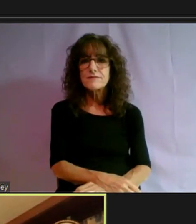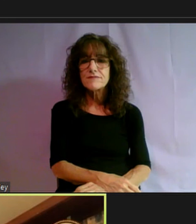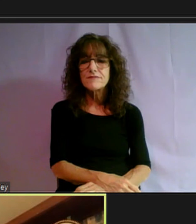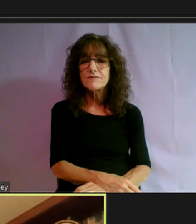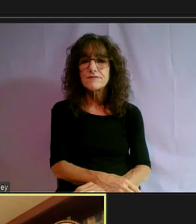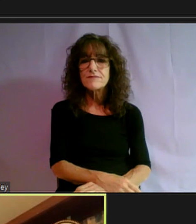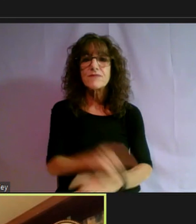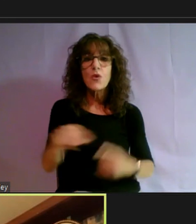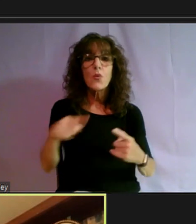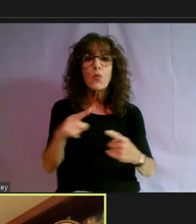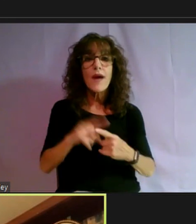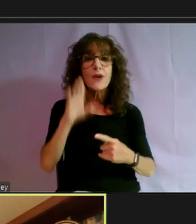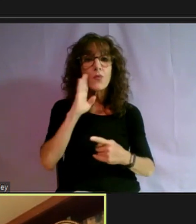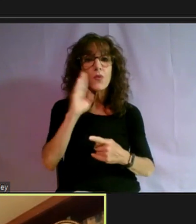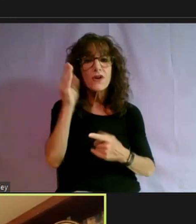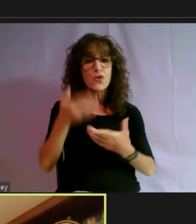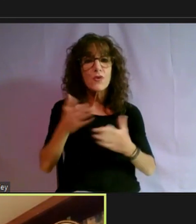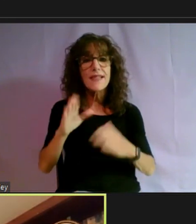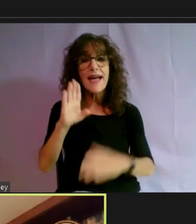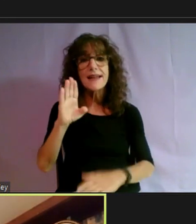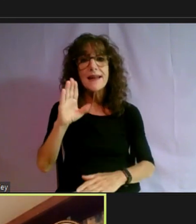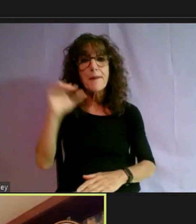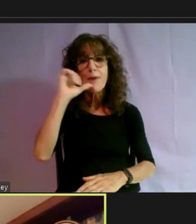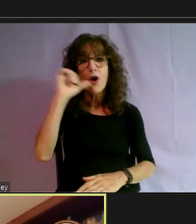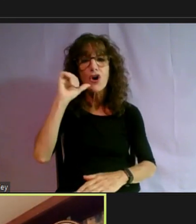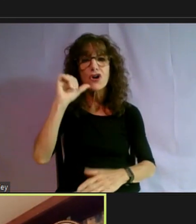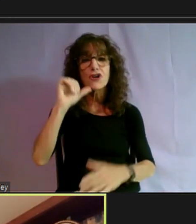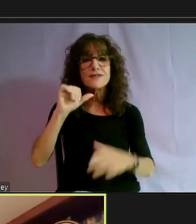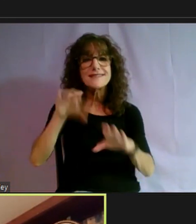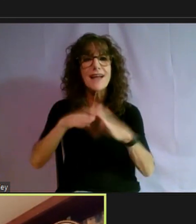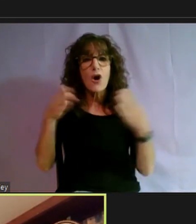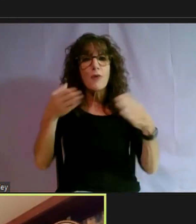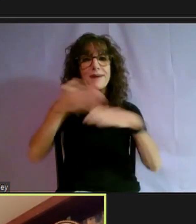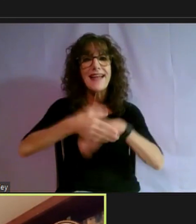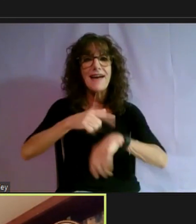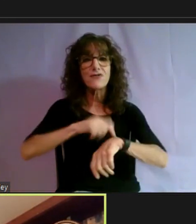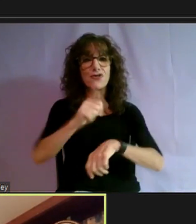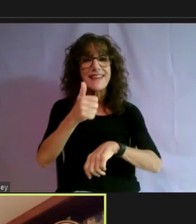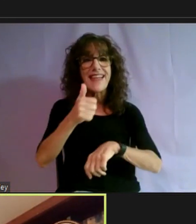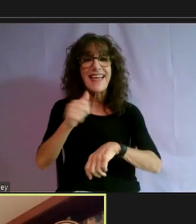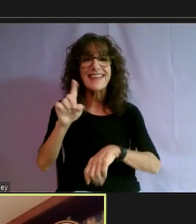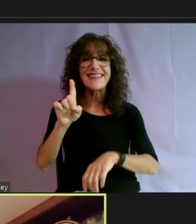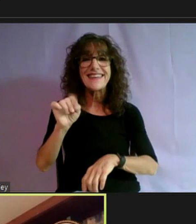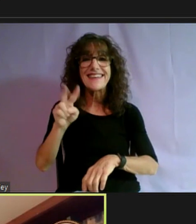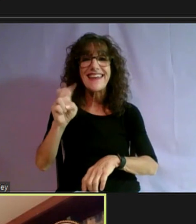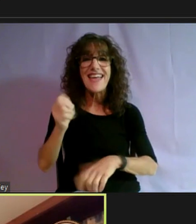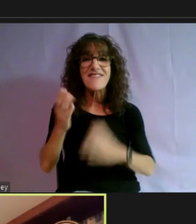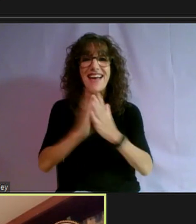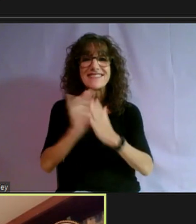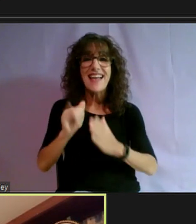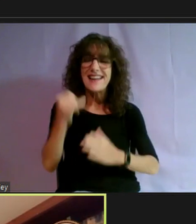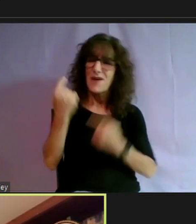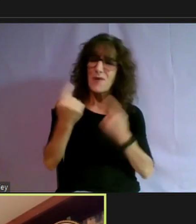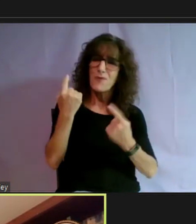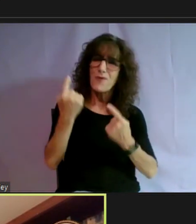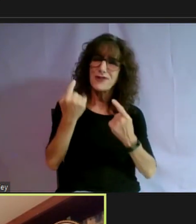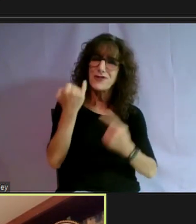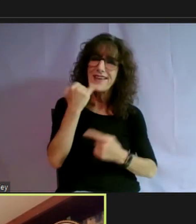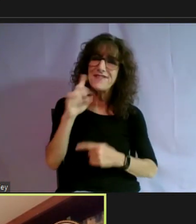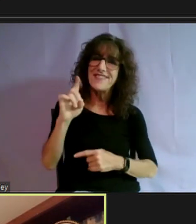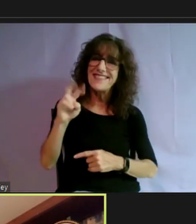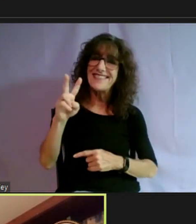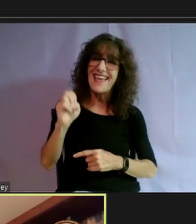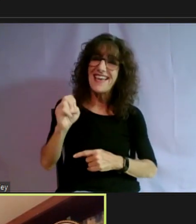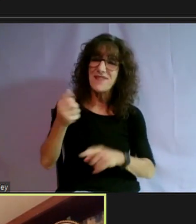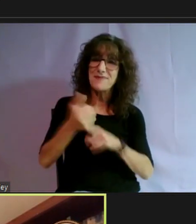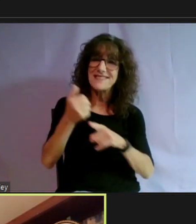When will you let bars stay open after 10? Dave. I wonder if Dave is a bartender, or maybe he just likes to go to